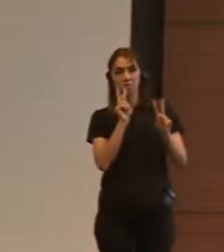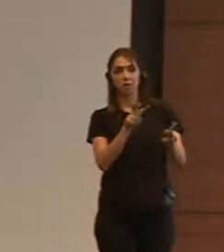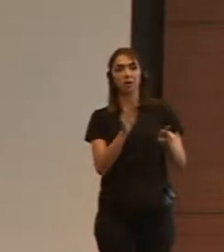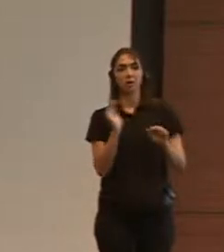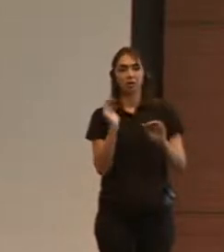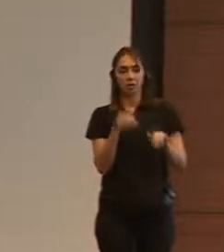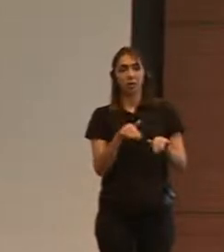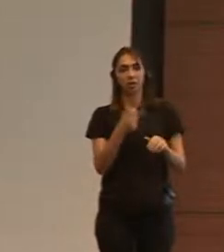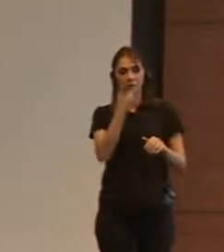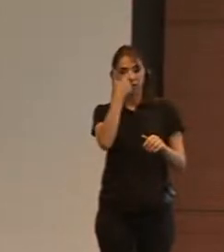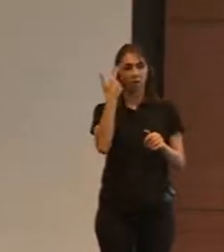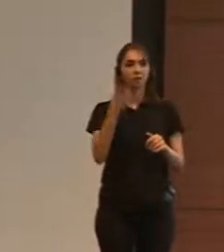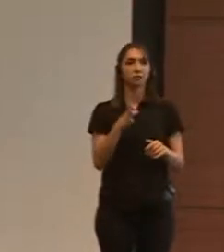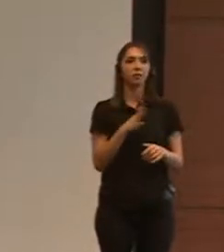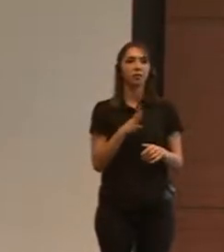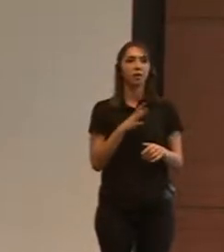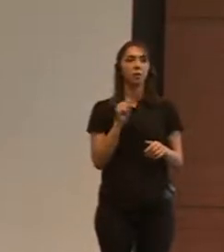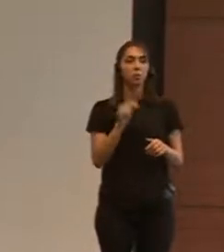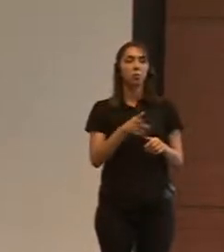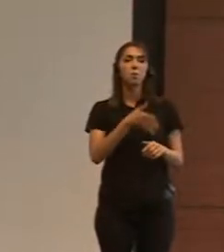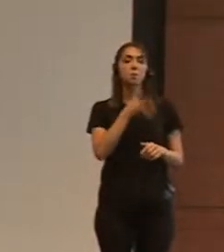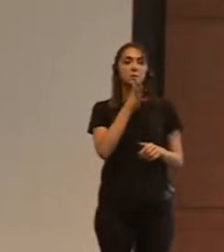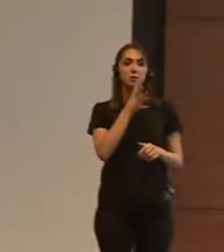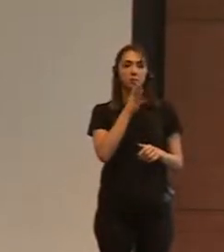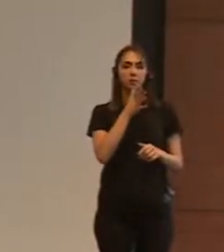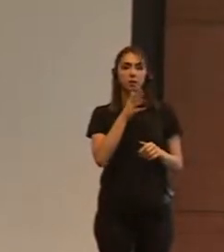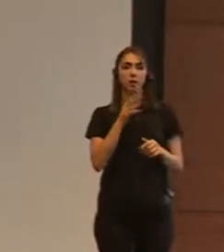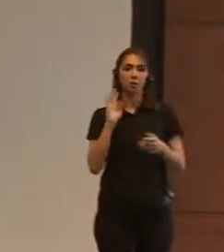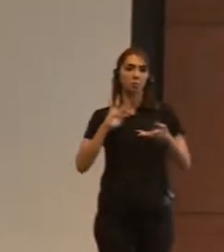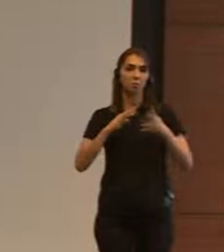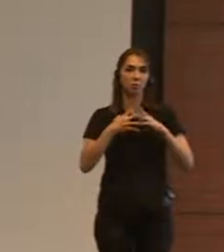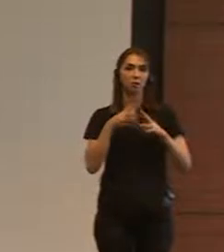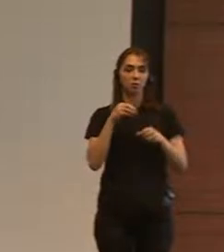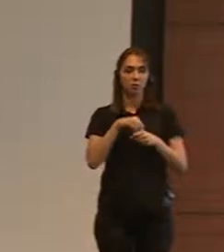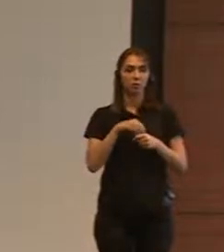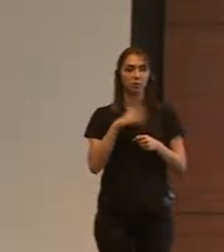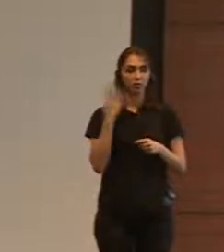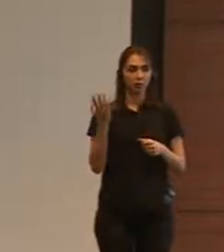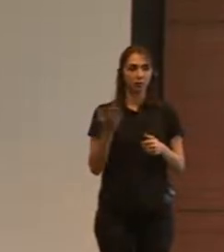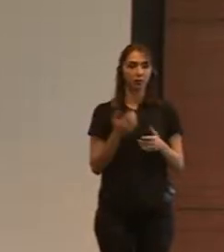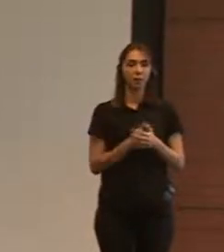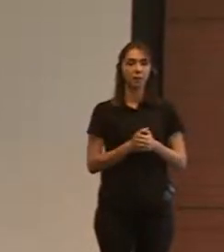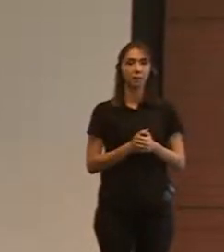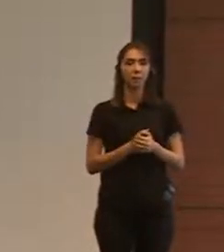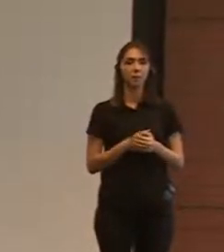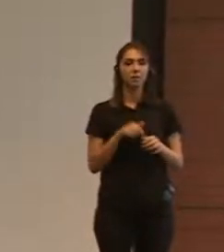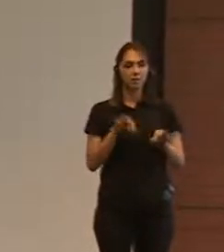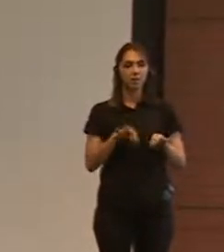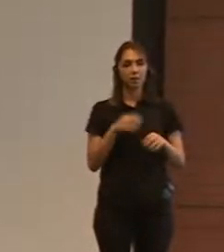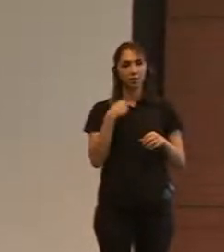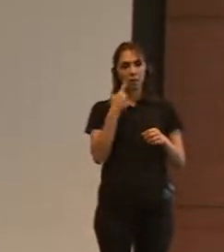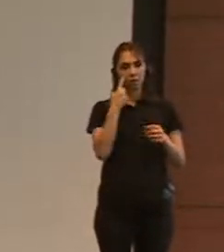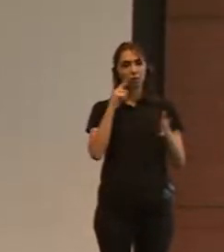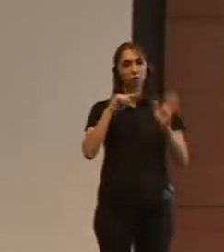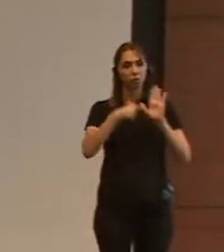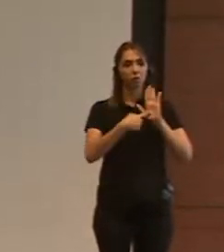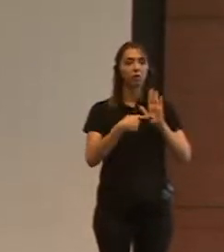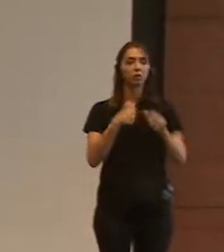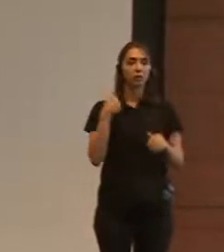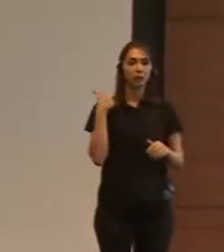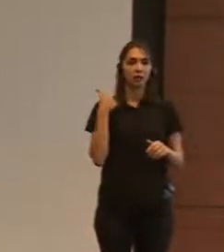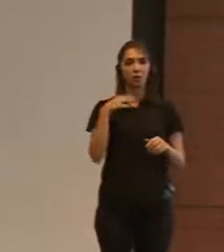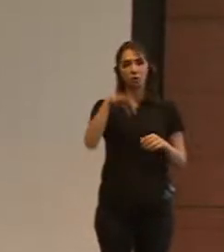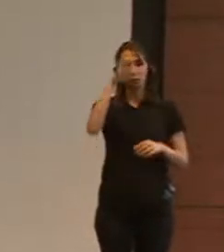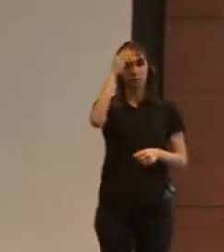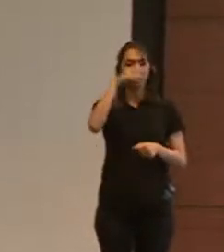perspective we have that chance to bring a new perspective with this new scientific paradigm and there is an experiment about that